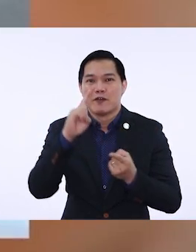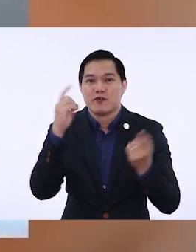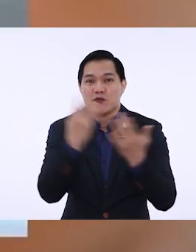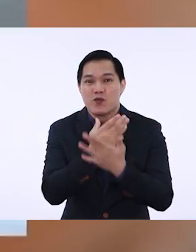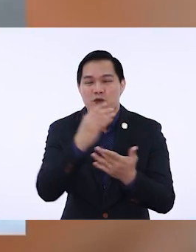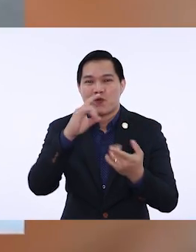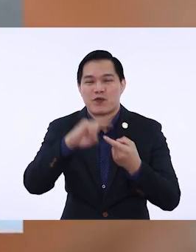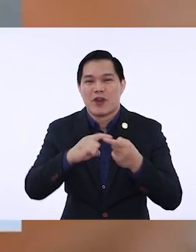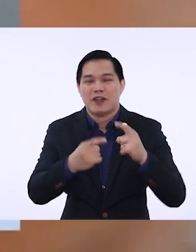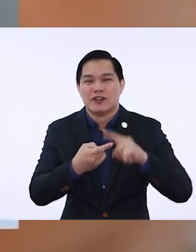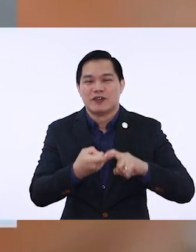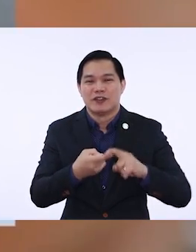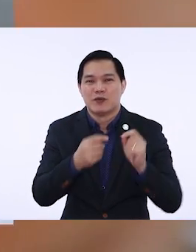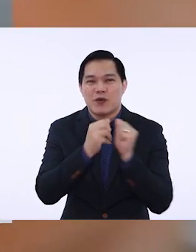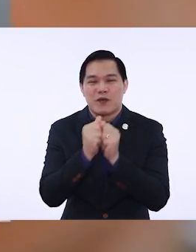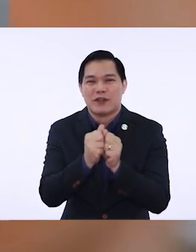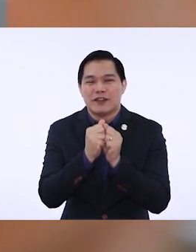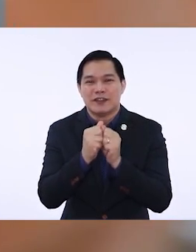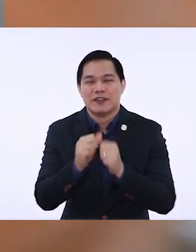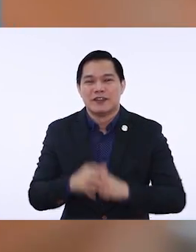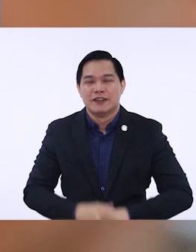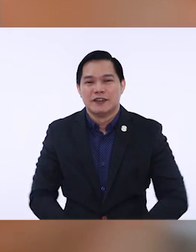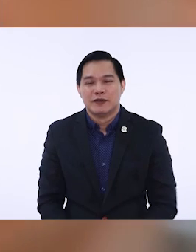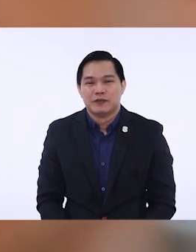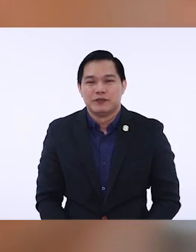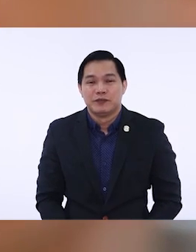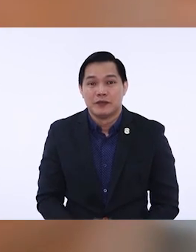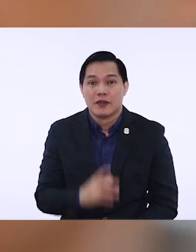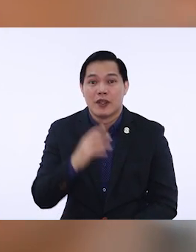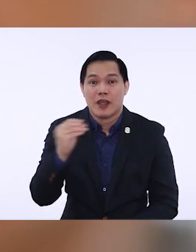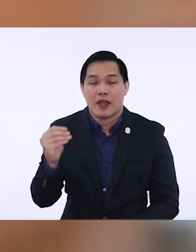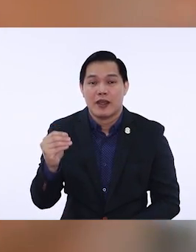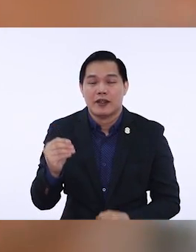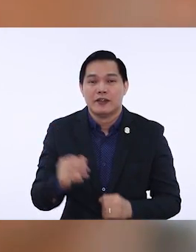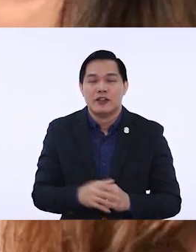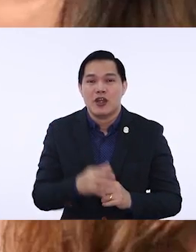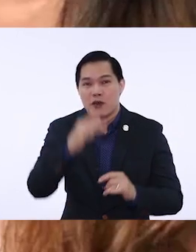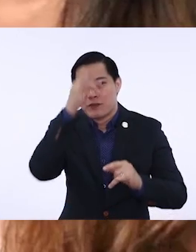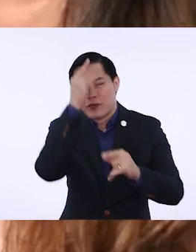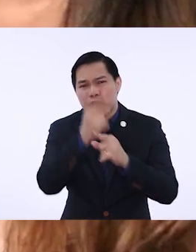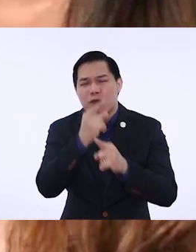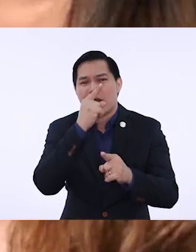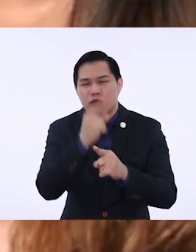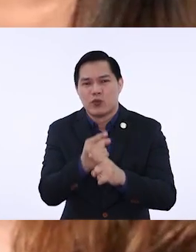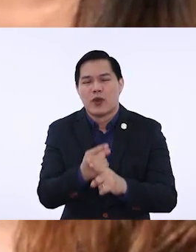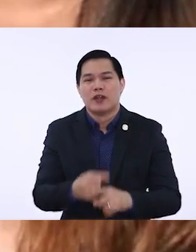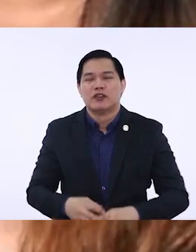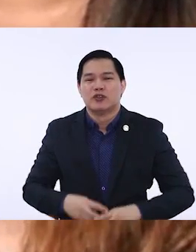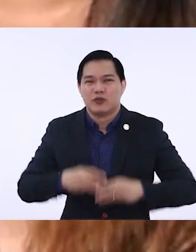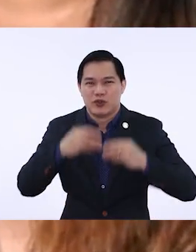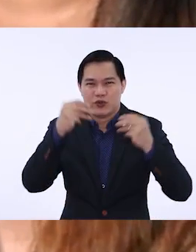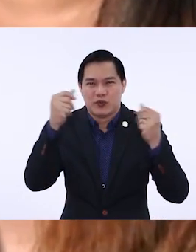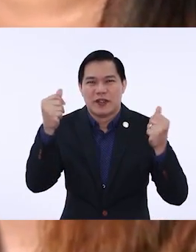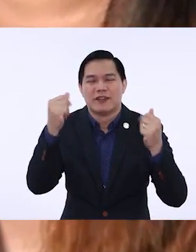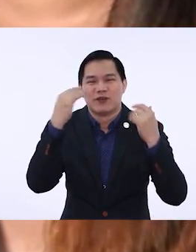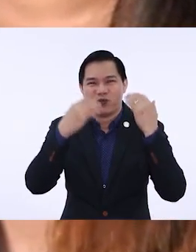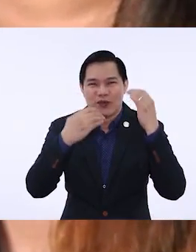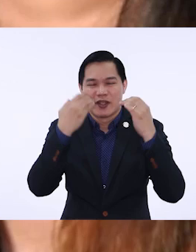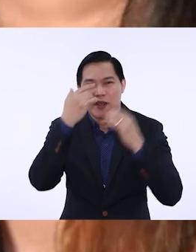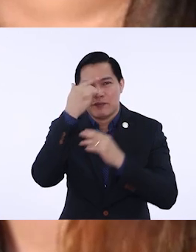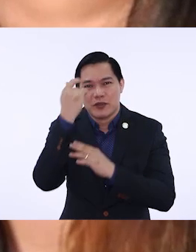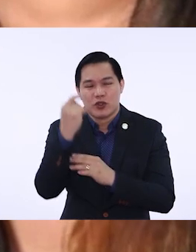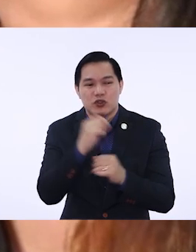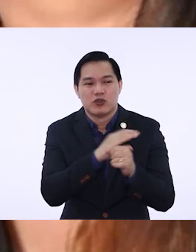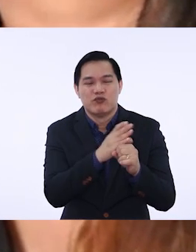freely with one another. More so, the brethren were able to relieve their stress and anxiety due to the